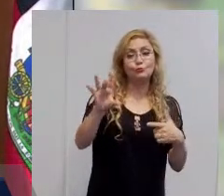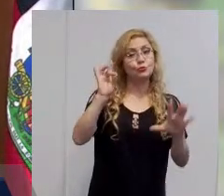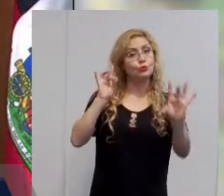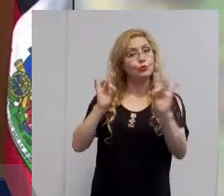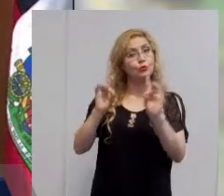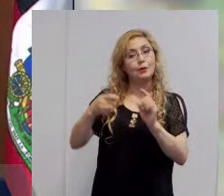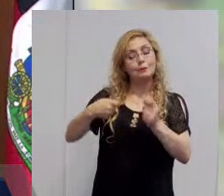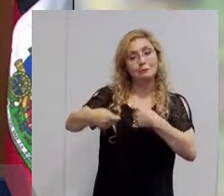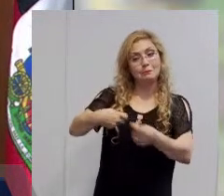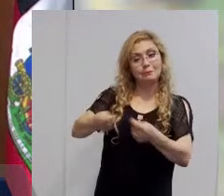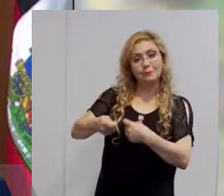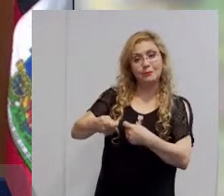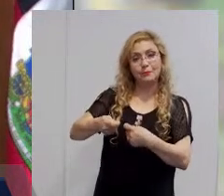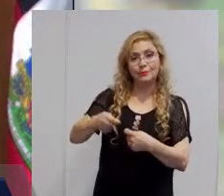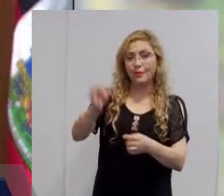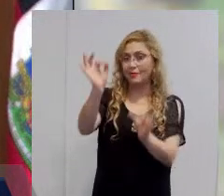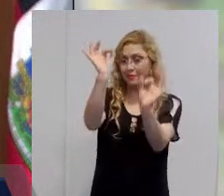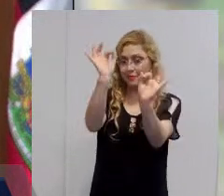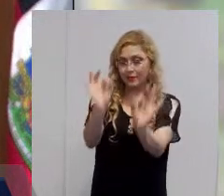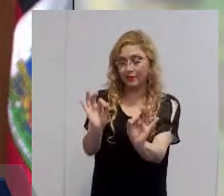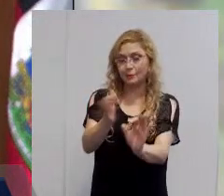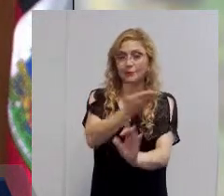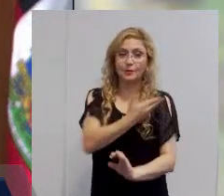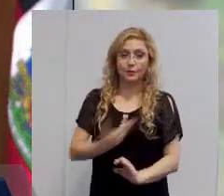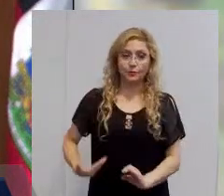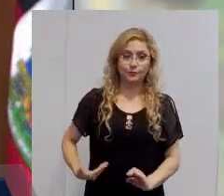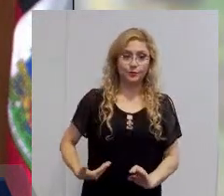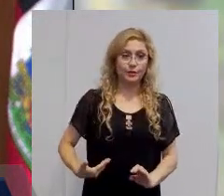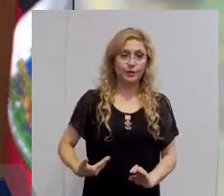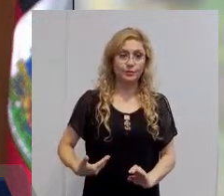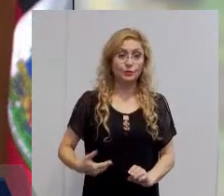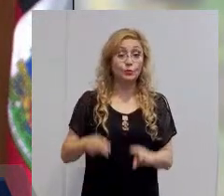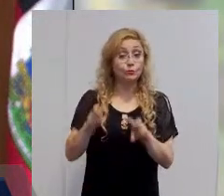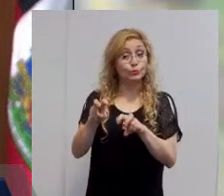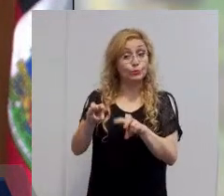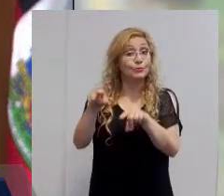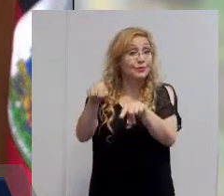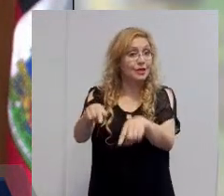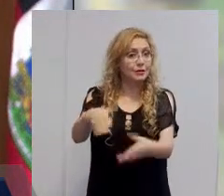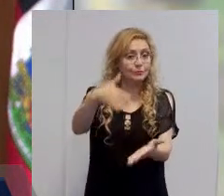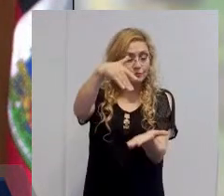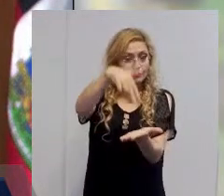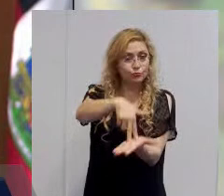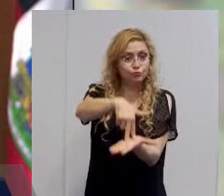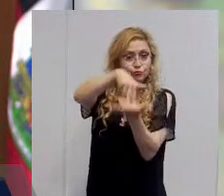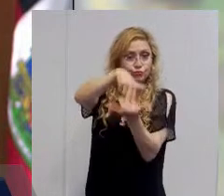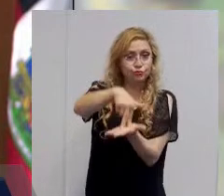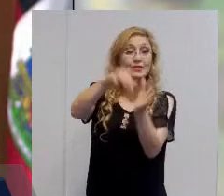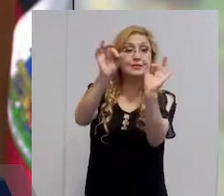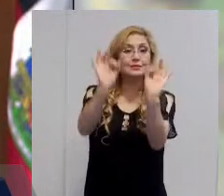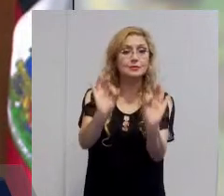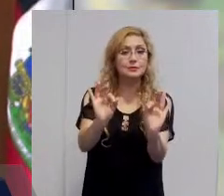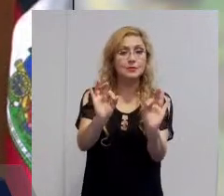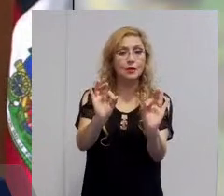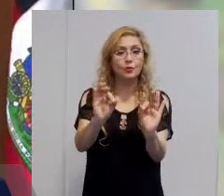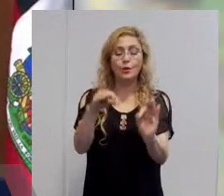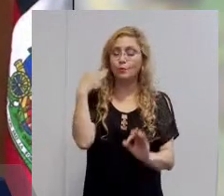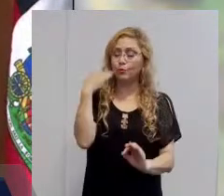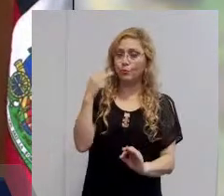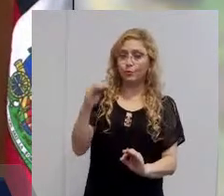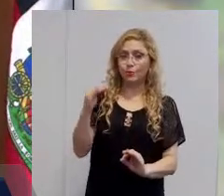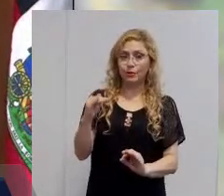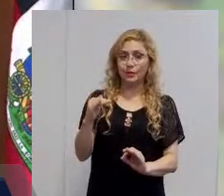affected by the commercial preferences or political changing winds of any specific